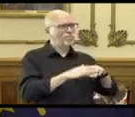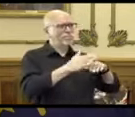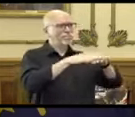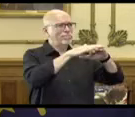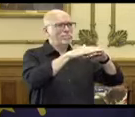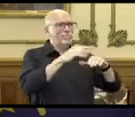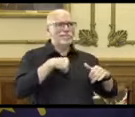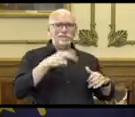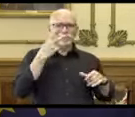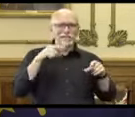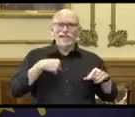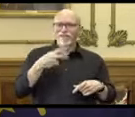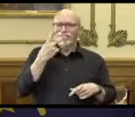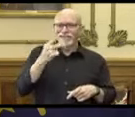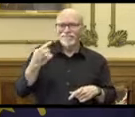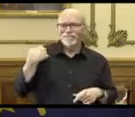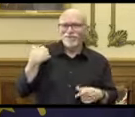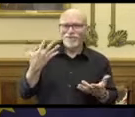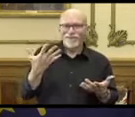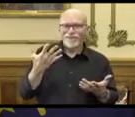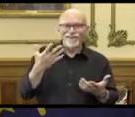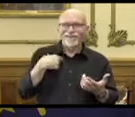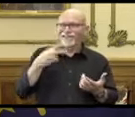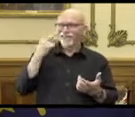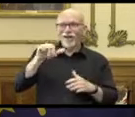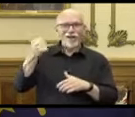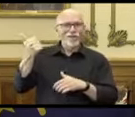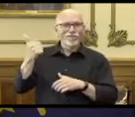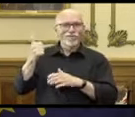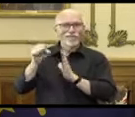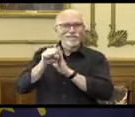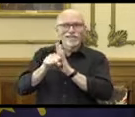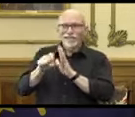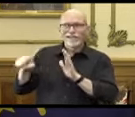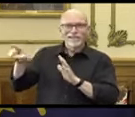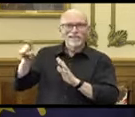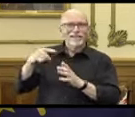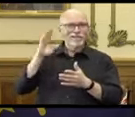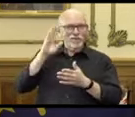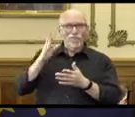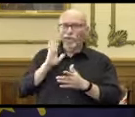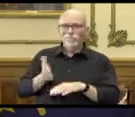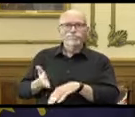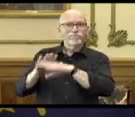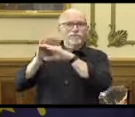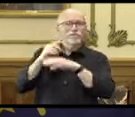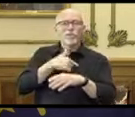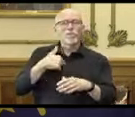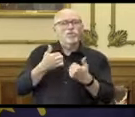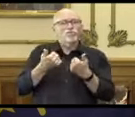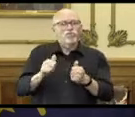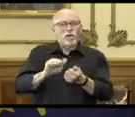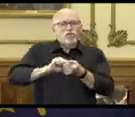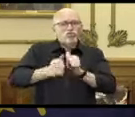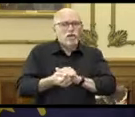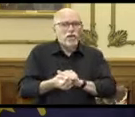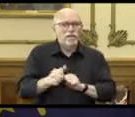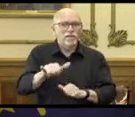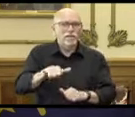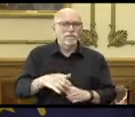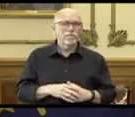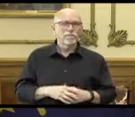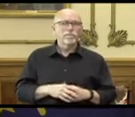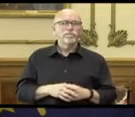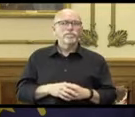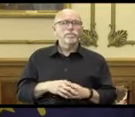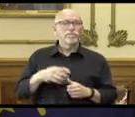I've seen this movie before. I've seen it around the country. I know how it ends. And we're trying to change that ending